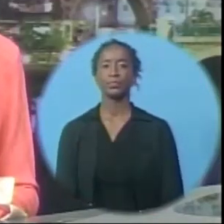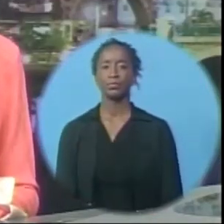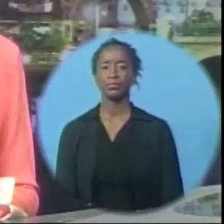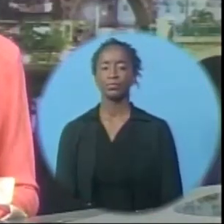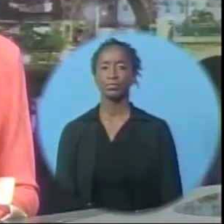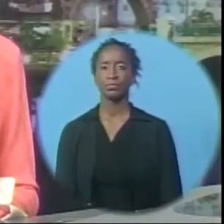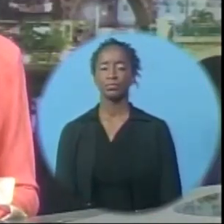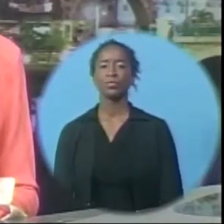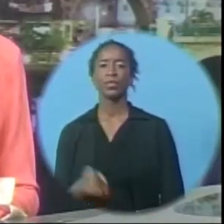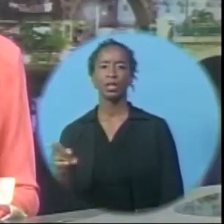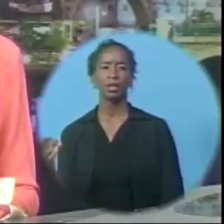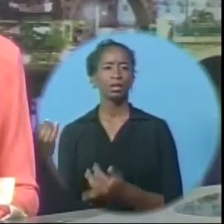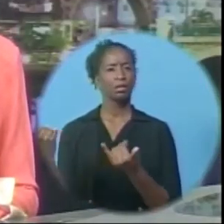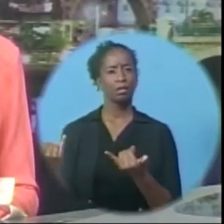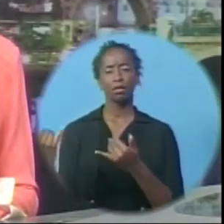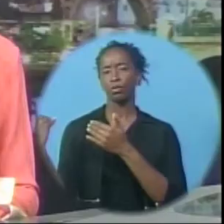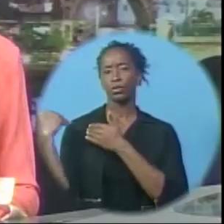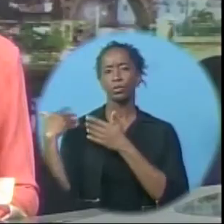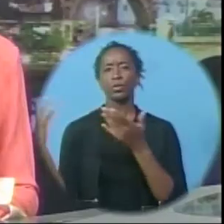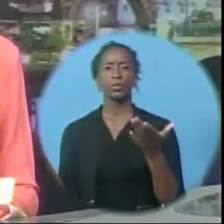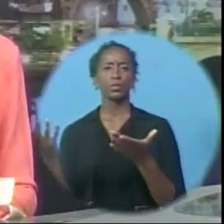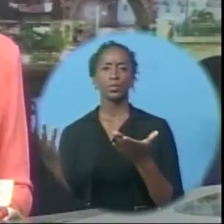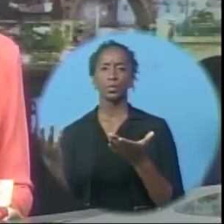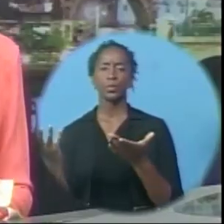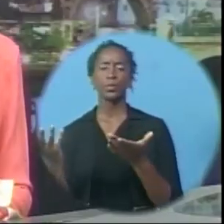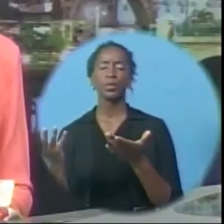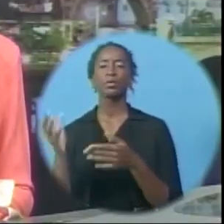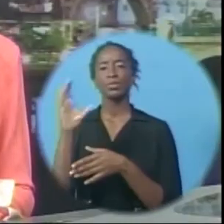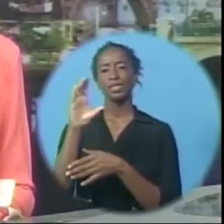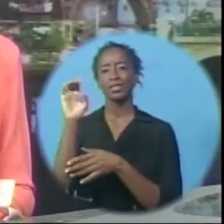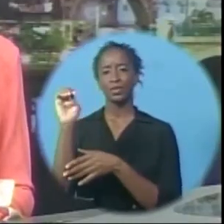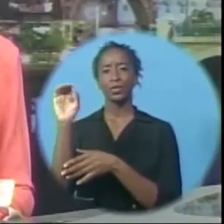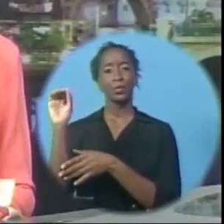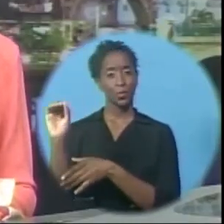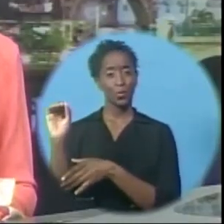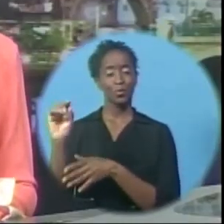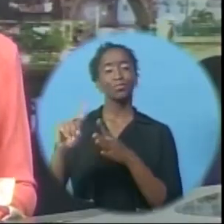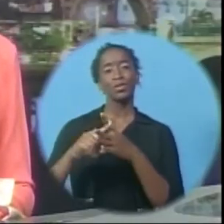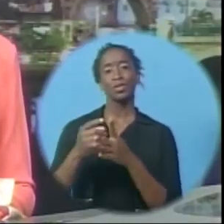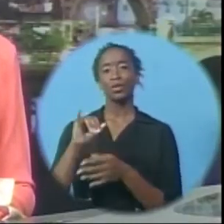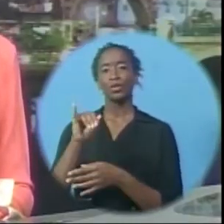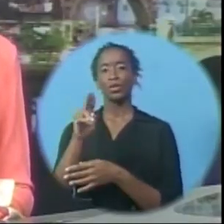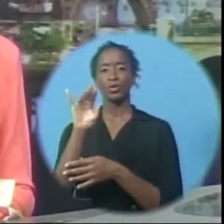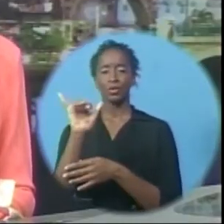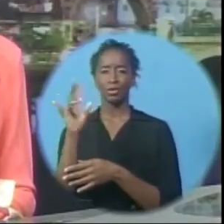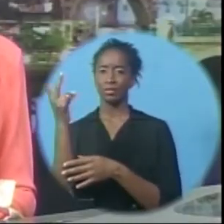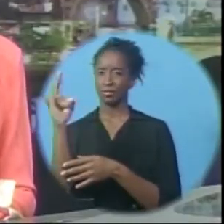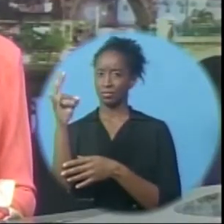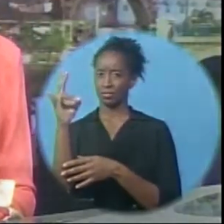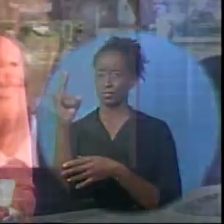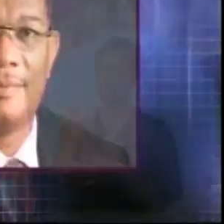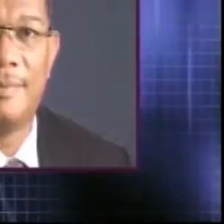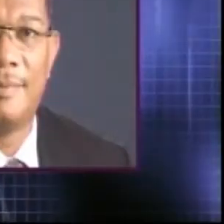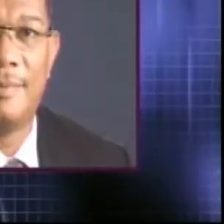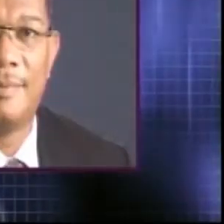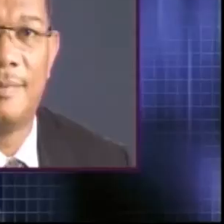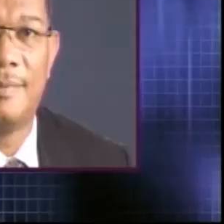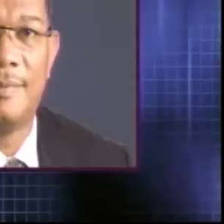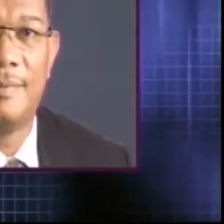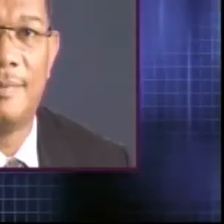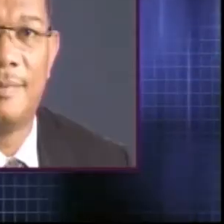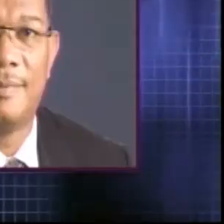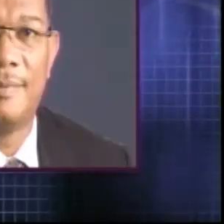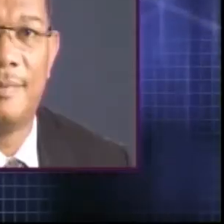Entertainment Provider's new Chief Executive Officer effective July 17th. Tasker has close to 30 years' experience,